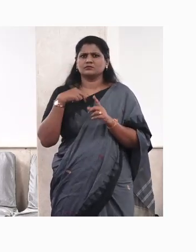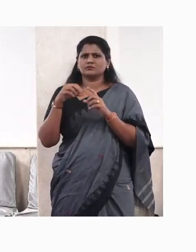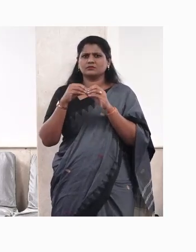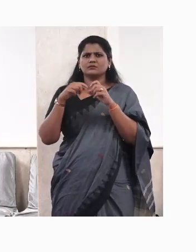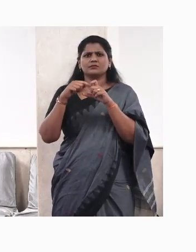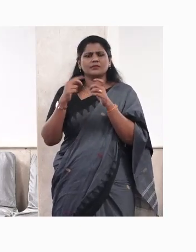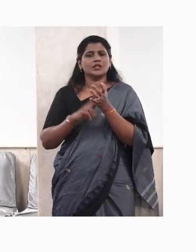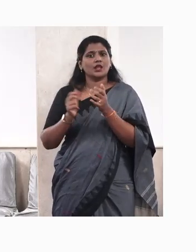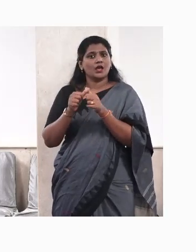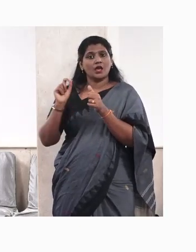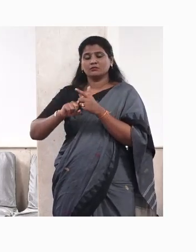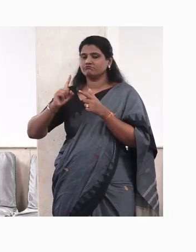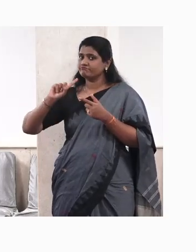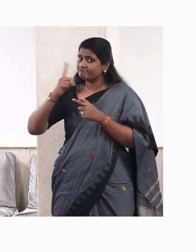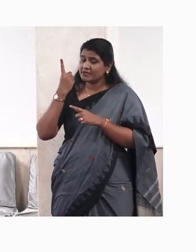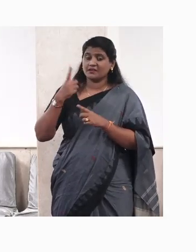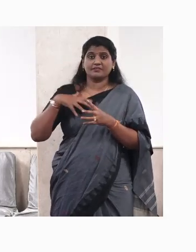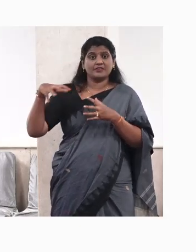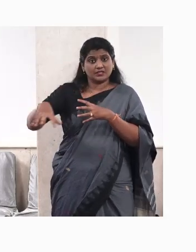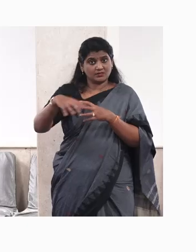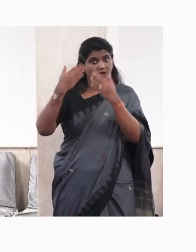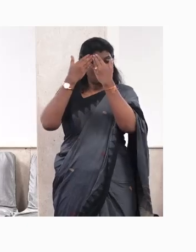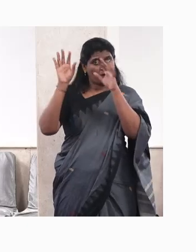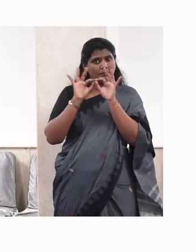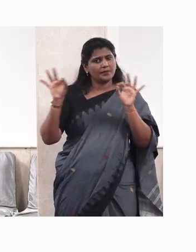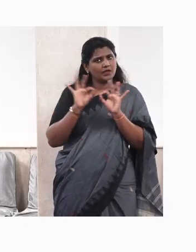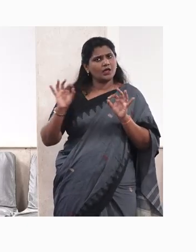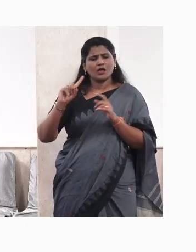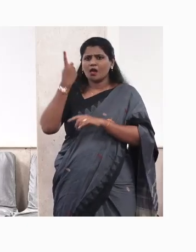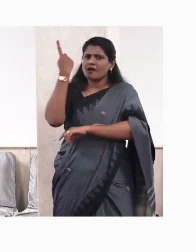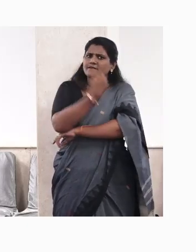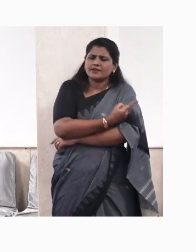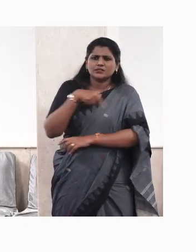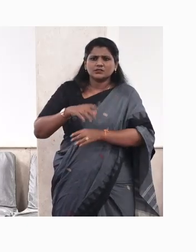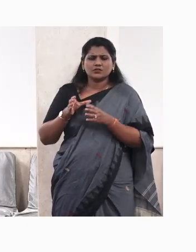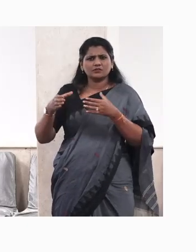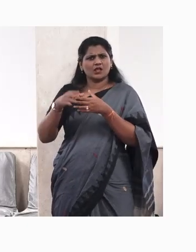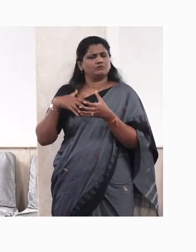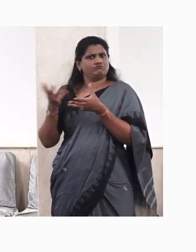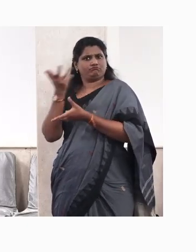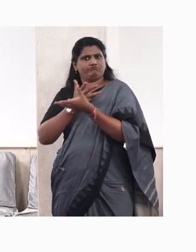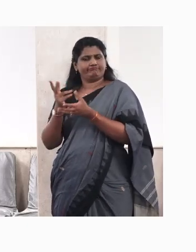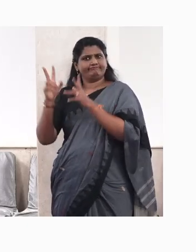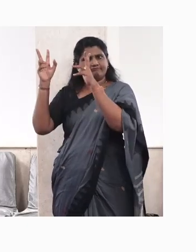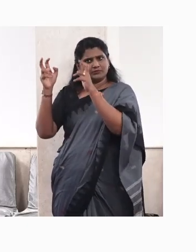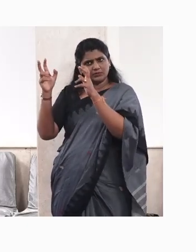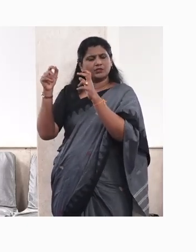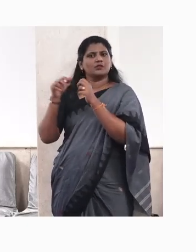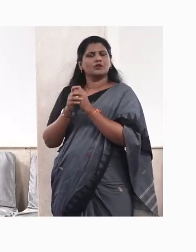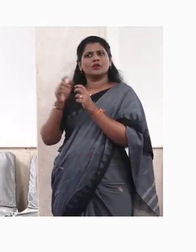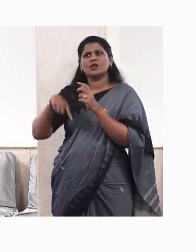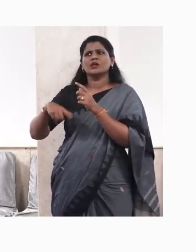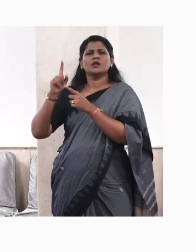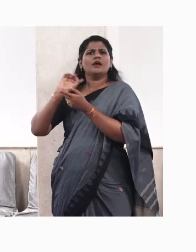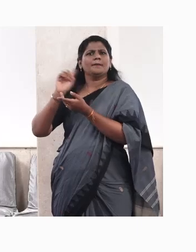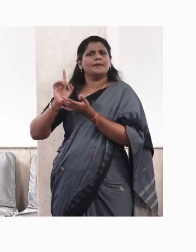the first batch of students who did the open dialogue, and during our first day of a class when we were discussing about open dialogue, its origin and